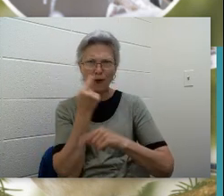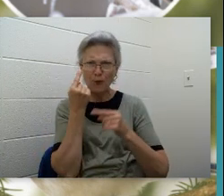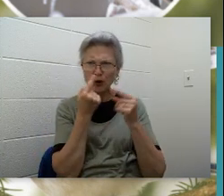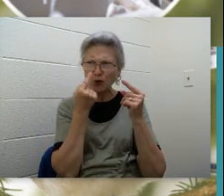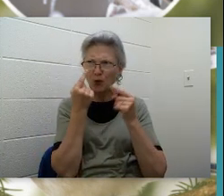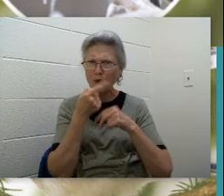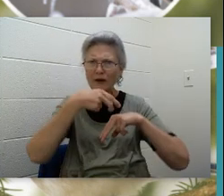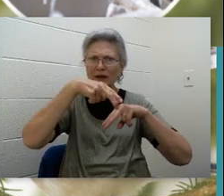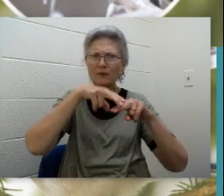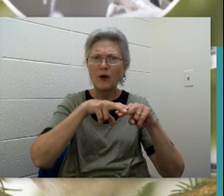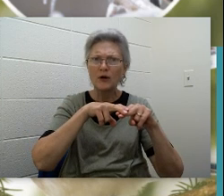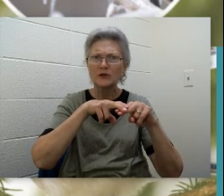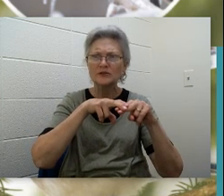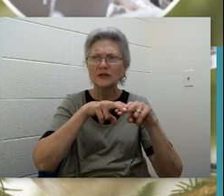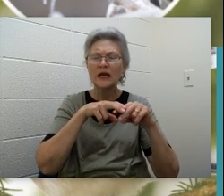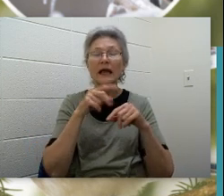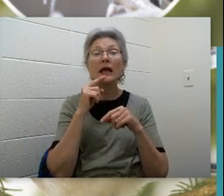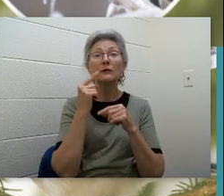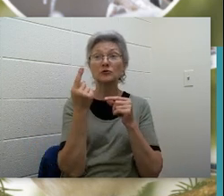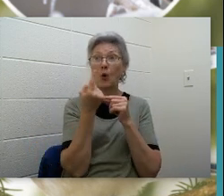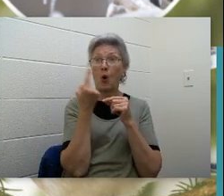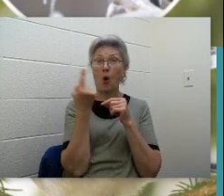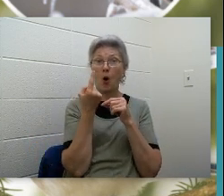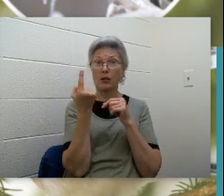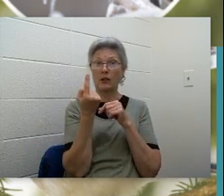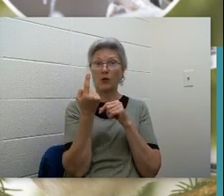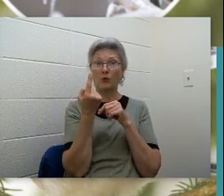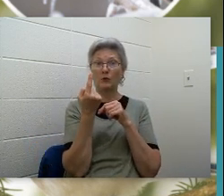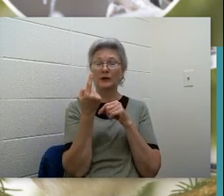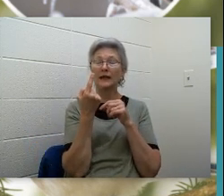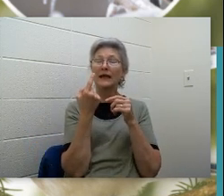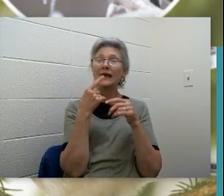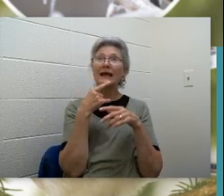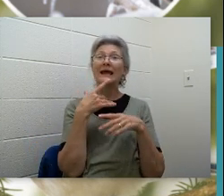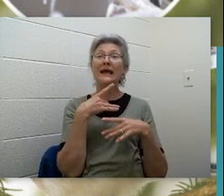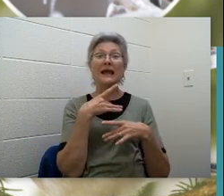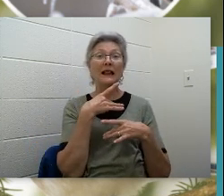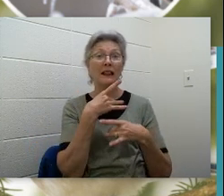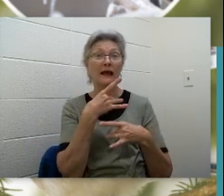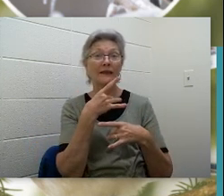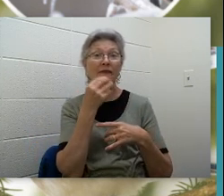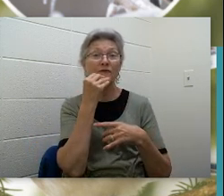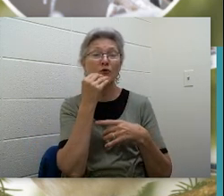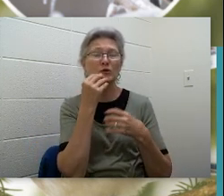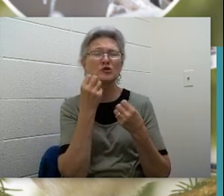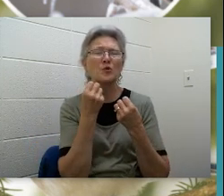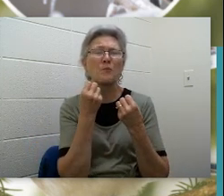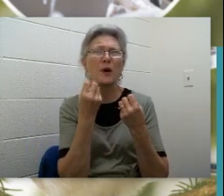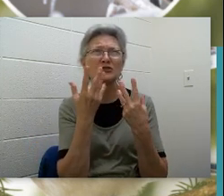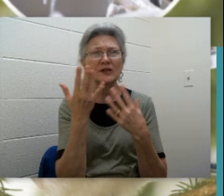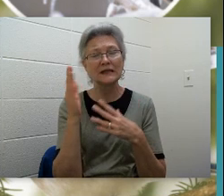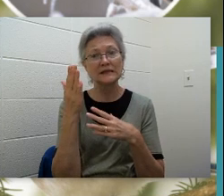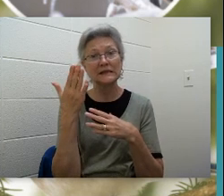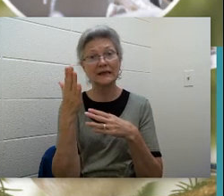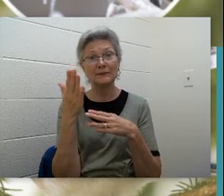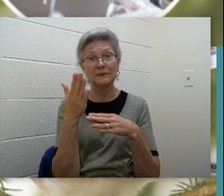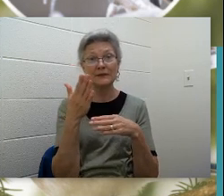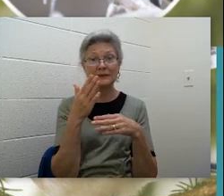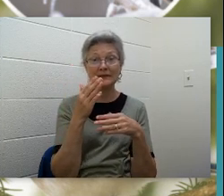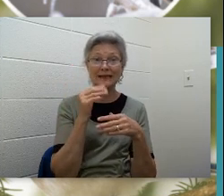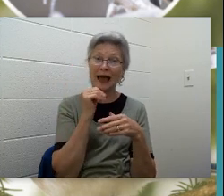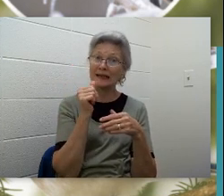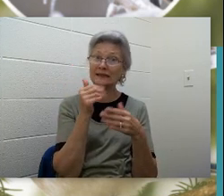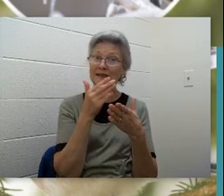roosted. He was all alone. He liked the fare so well that he seemed disposed to stop till